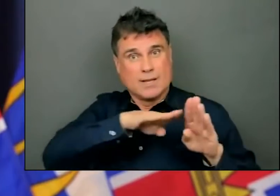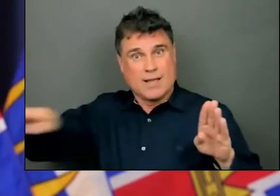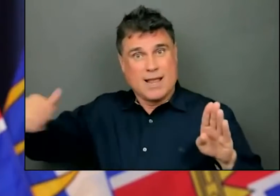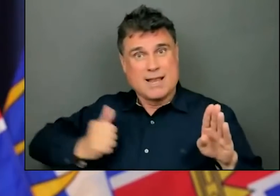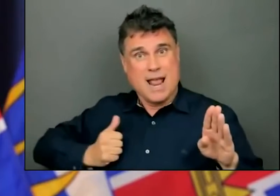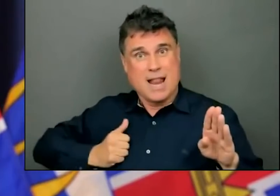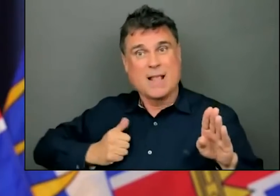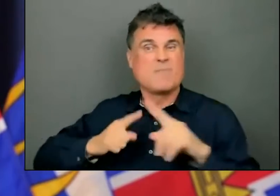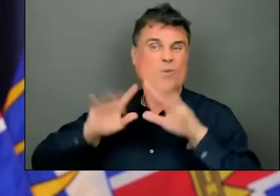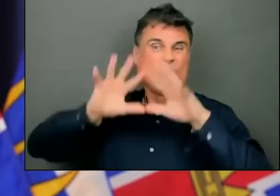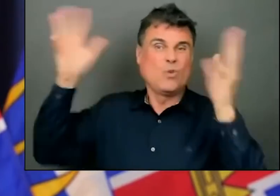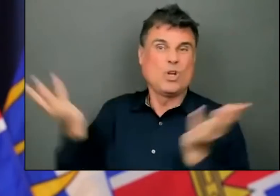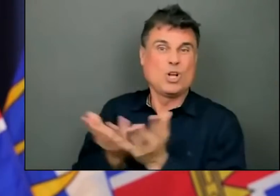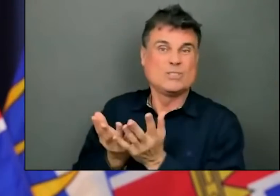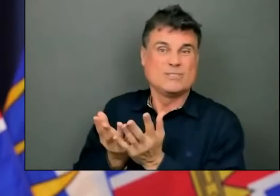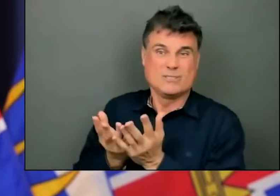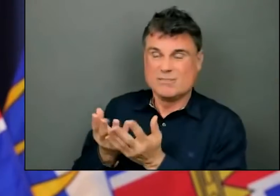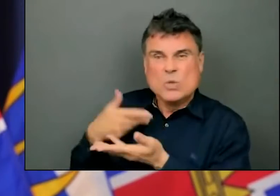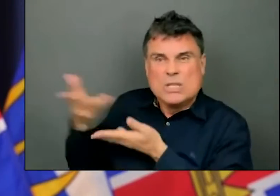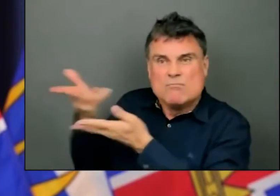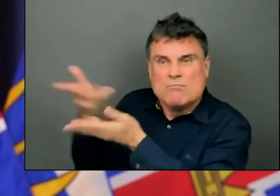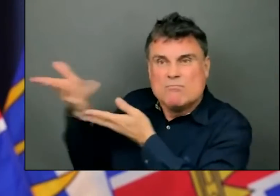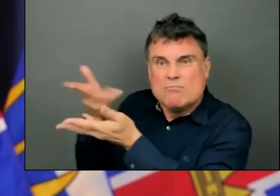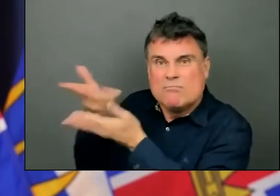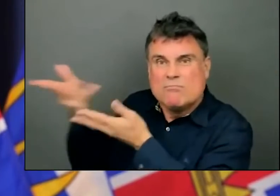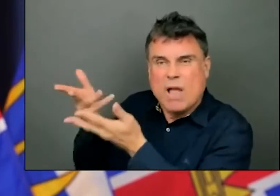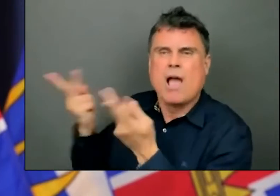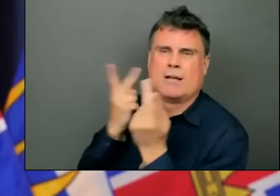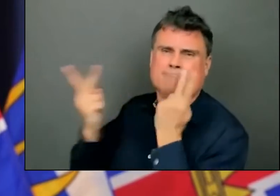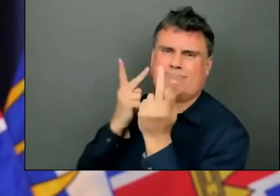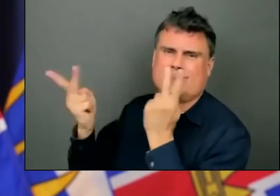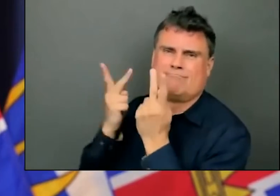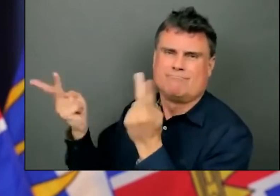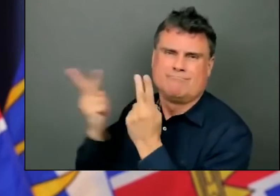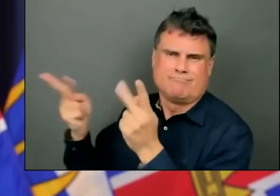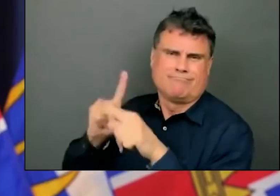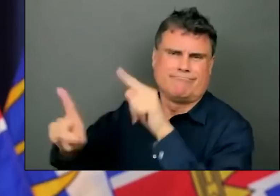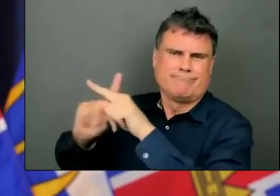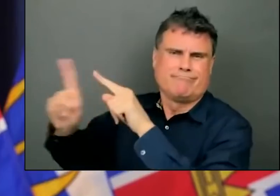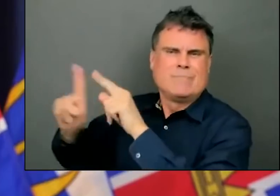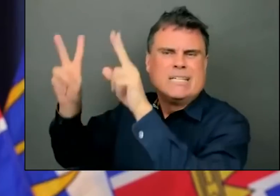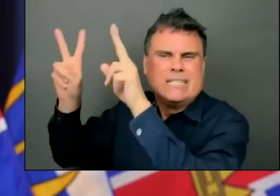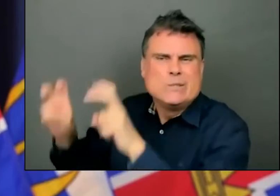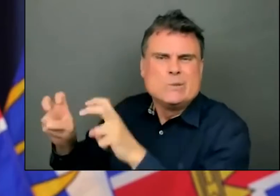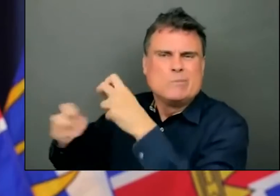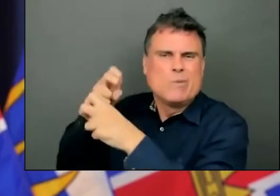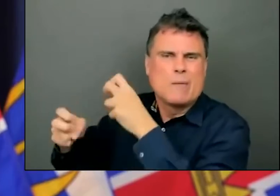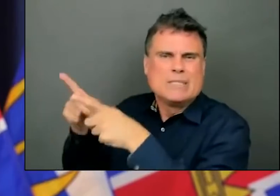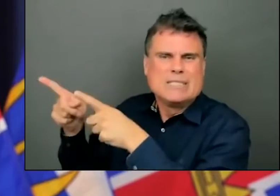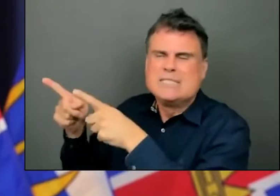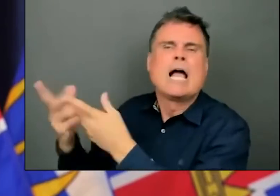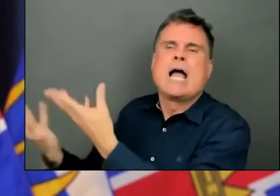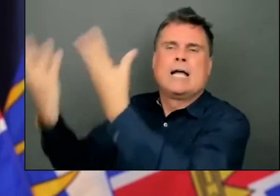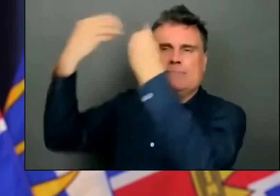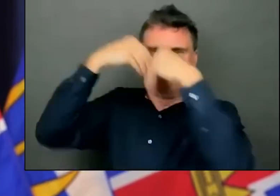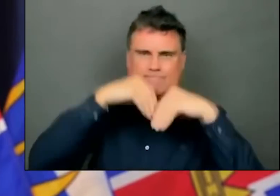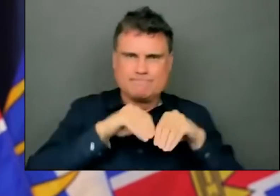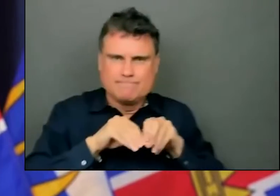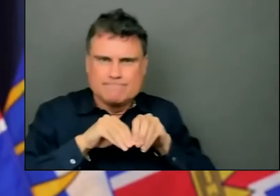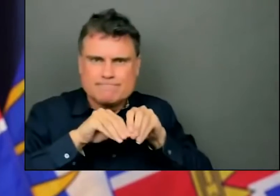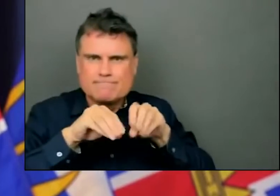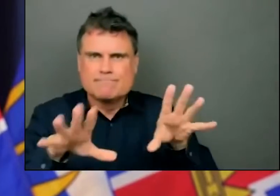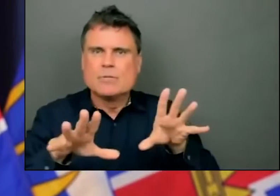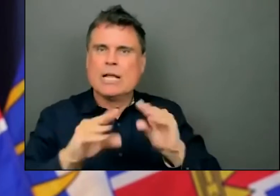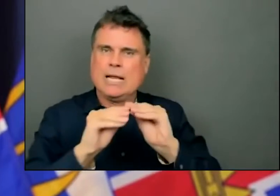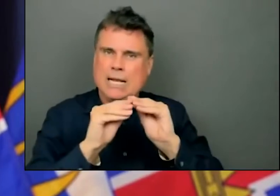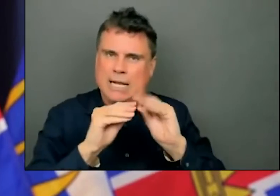and that it is really about addressing what I keep calling the 3 C's. So, complacency, the sense that children